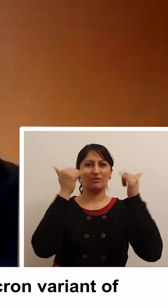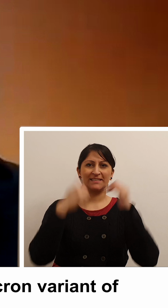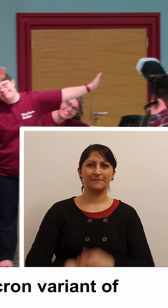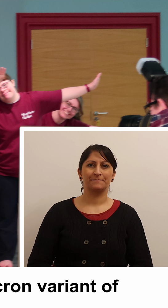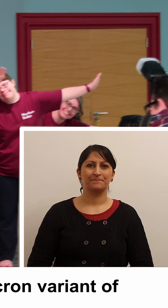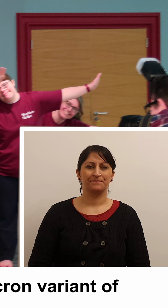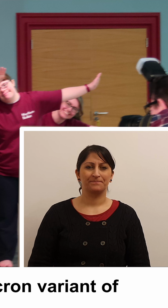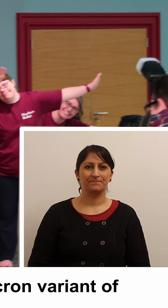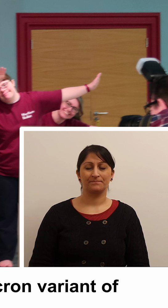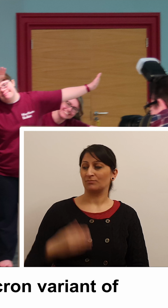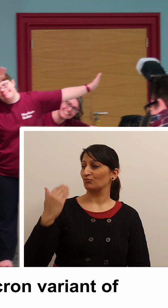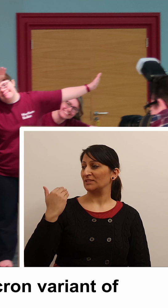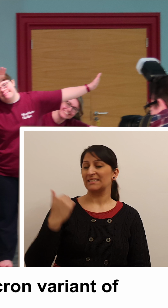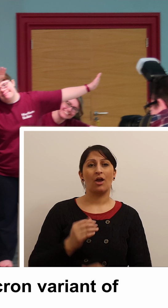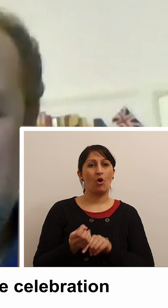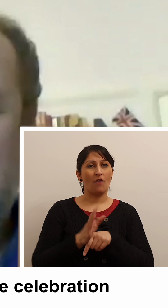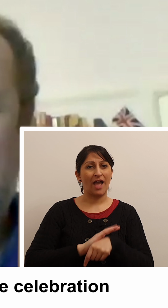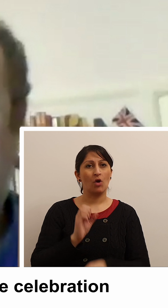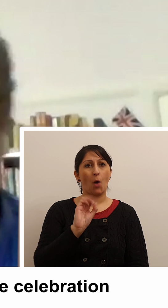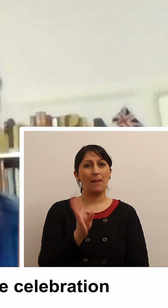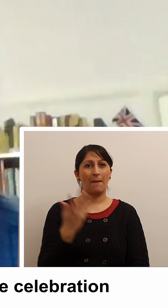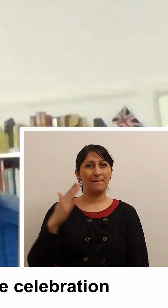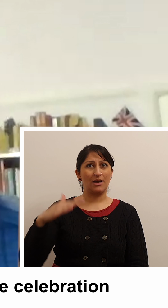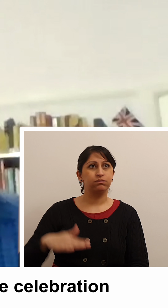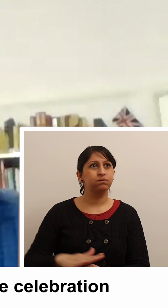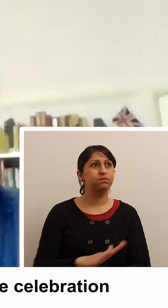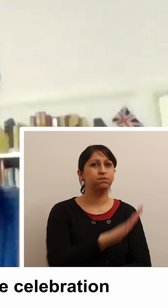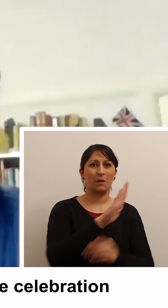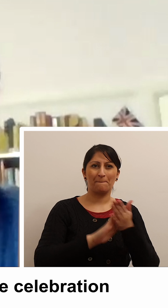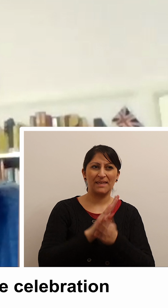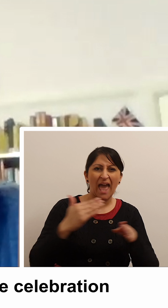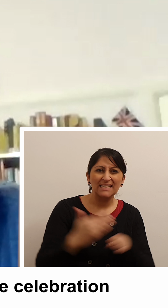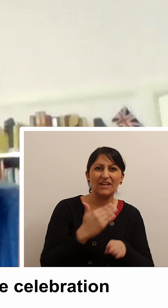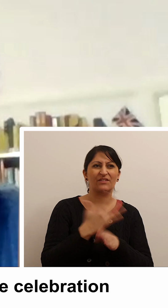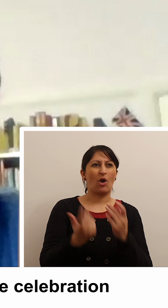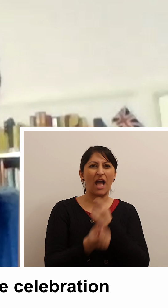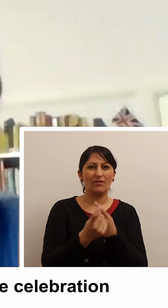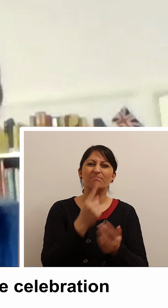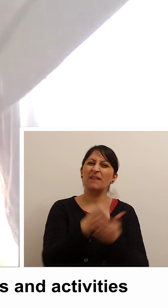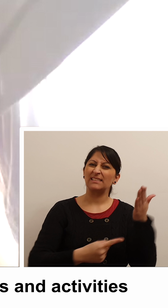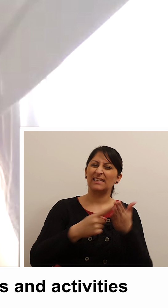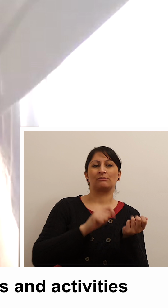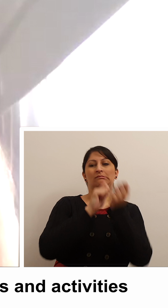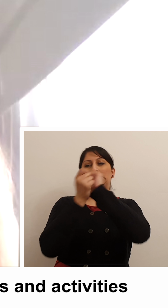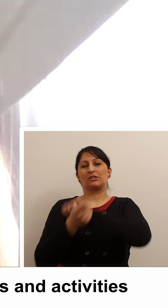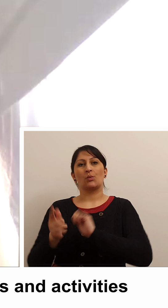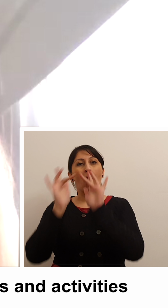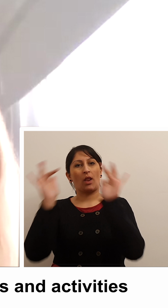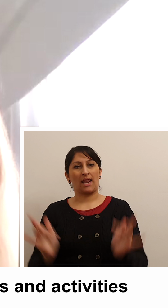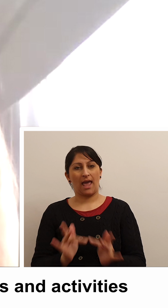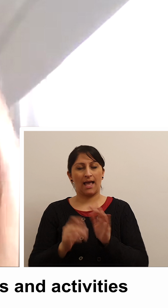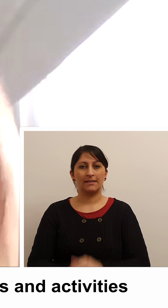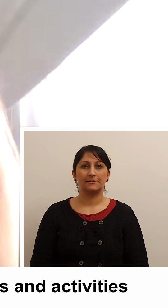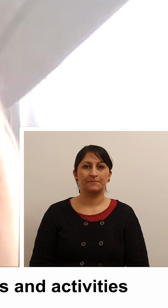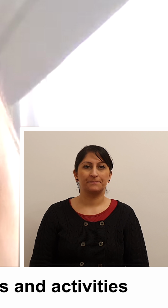rising concerns relating to the Omicron variant of COVID-19, we had to cancel the face-to-face celebration event and bring some